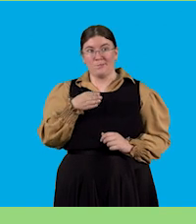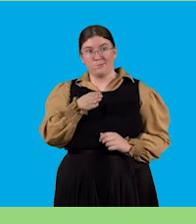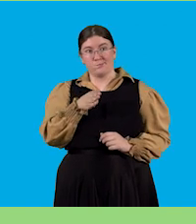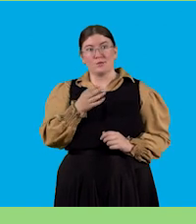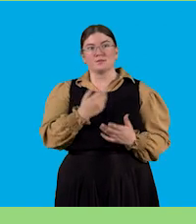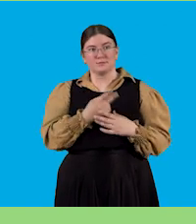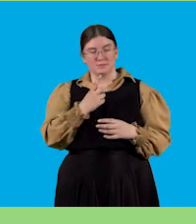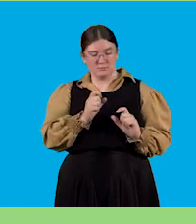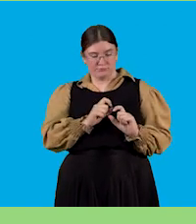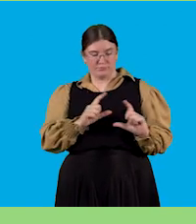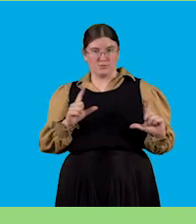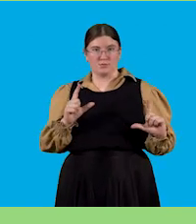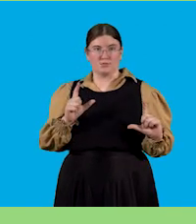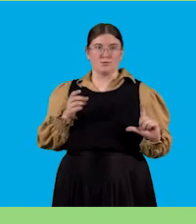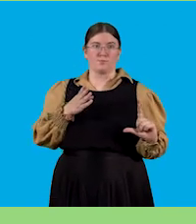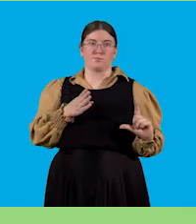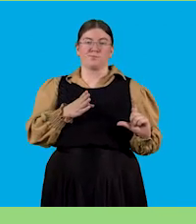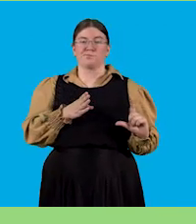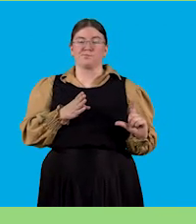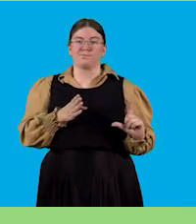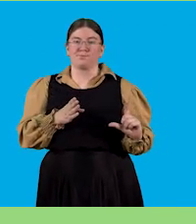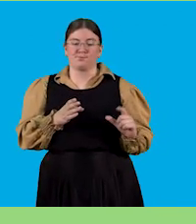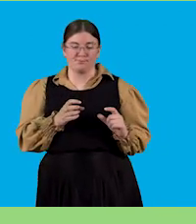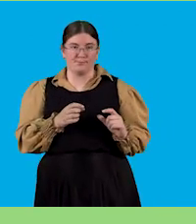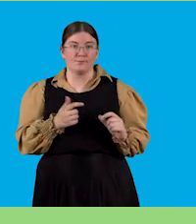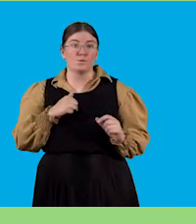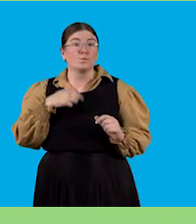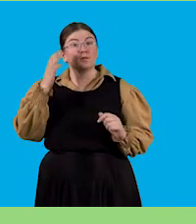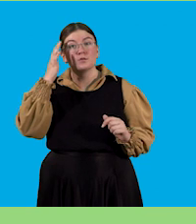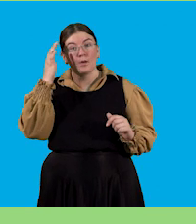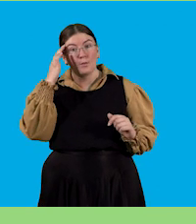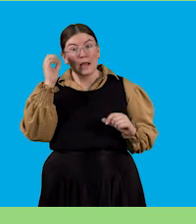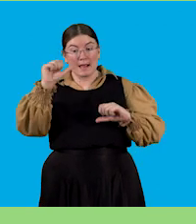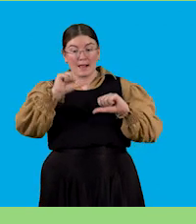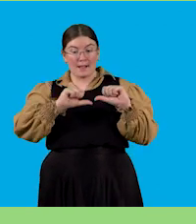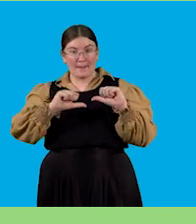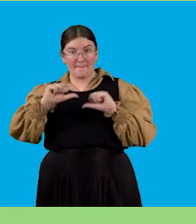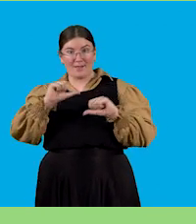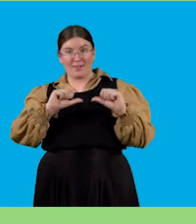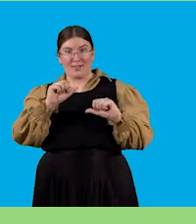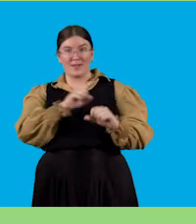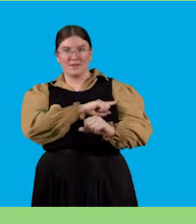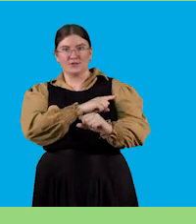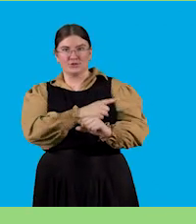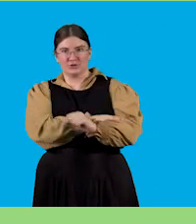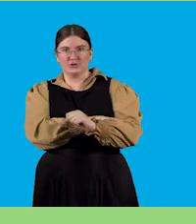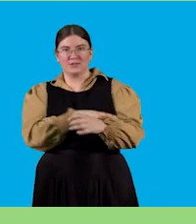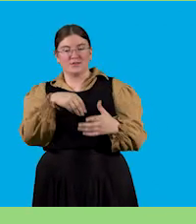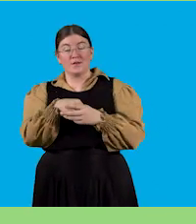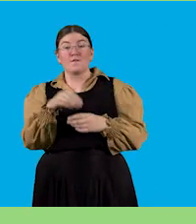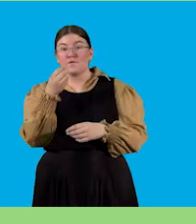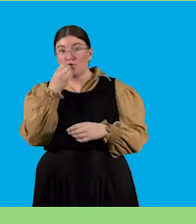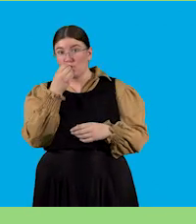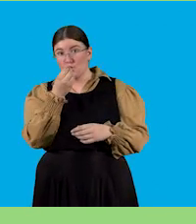an enlarged version of the mitochondria. We know that it releases chemical energy